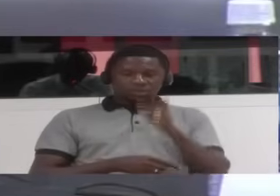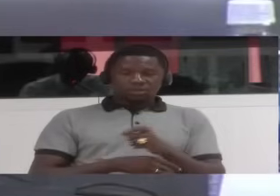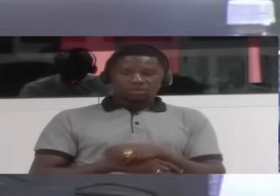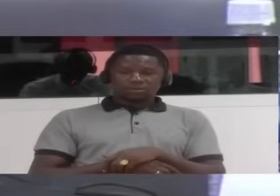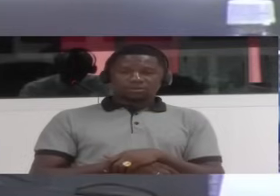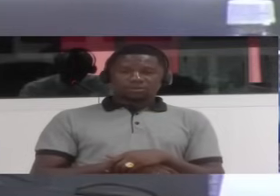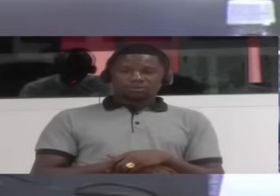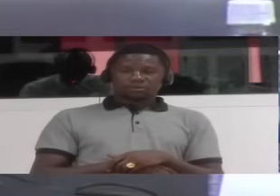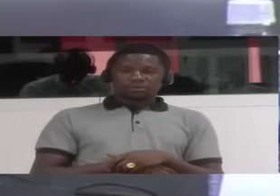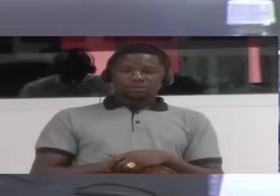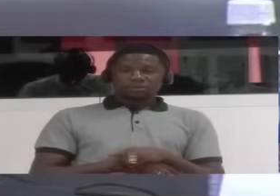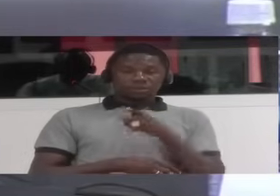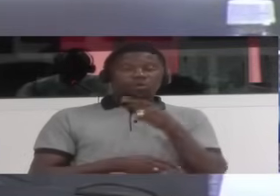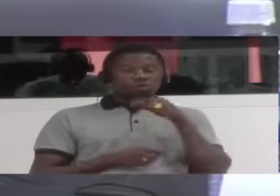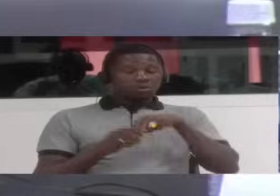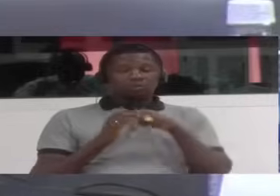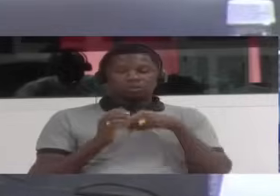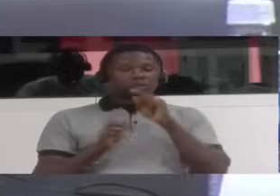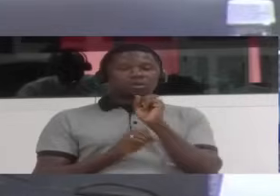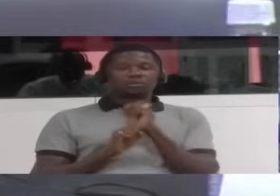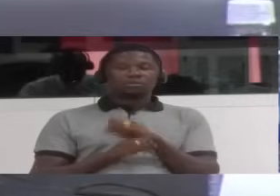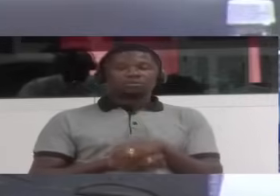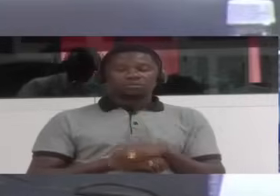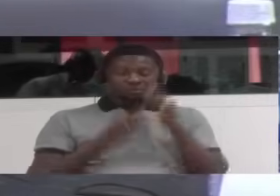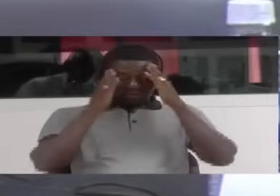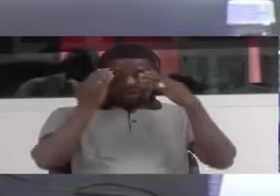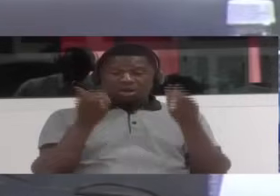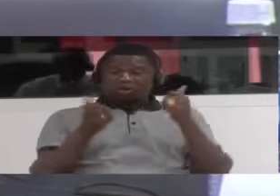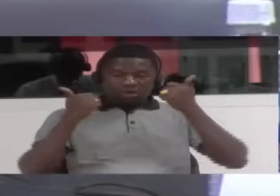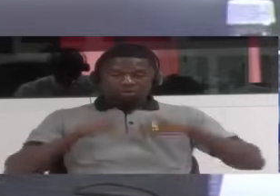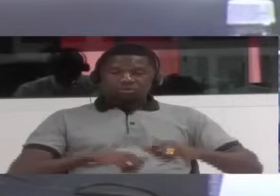I was not within that operation. I don't know for certain how it goes.